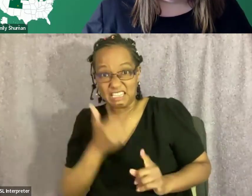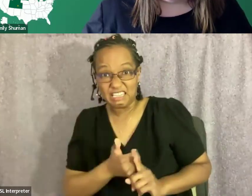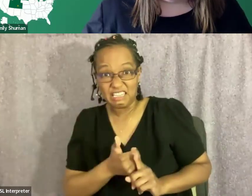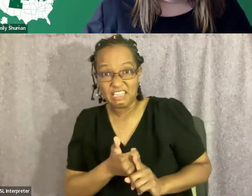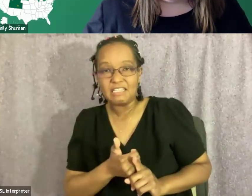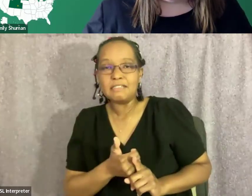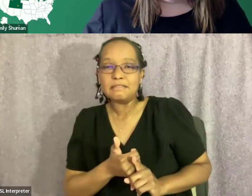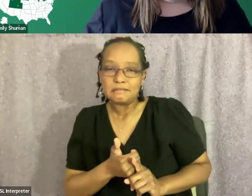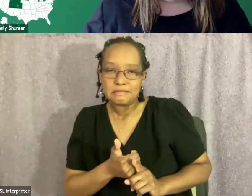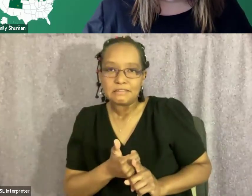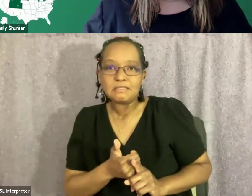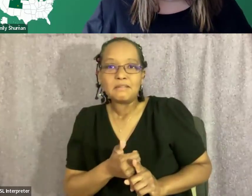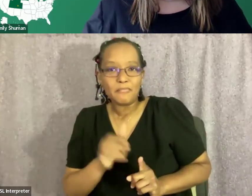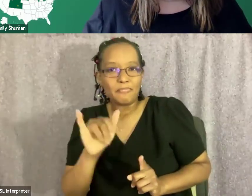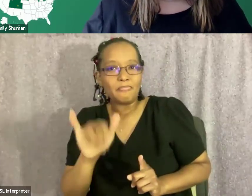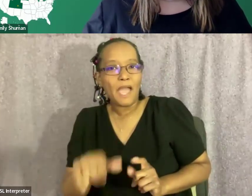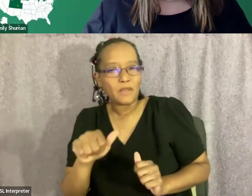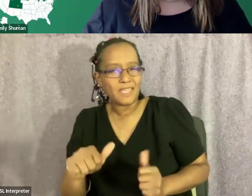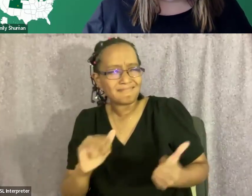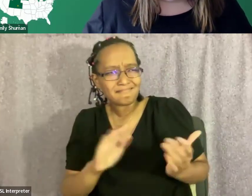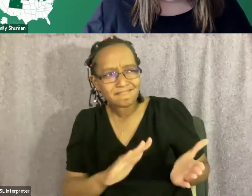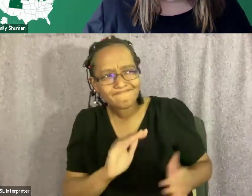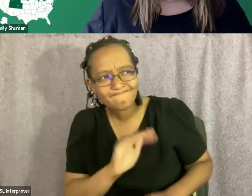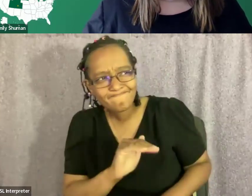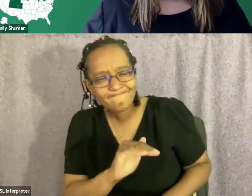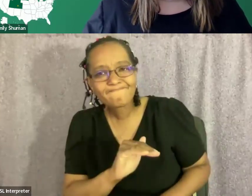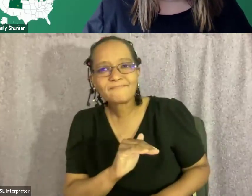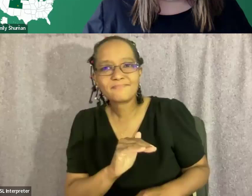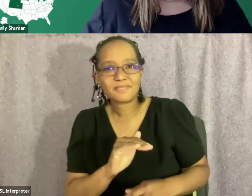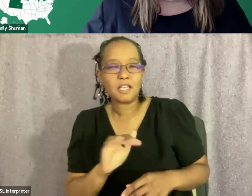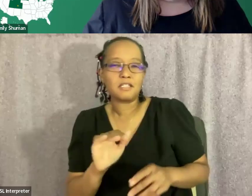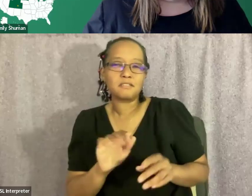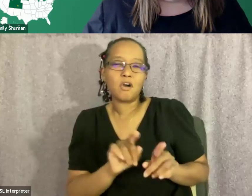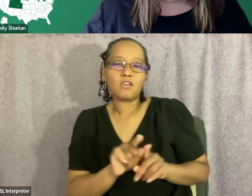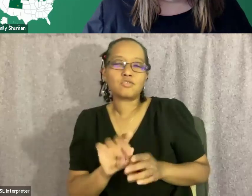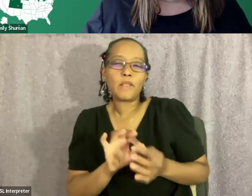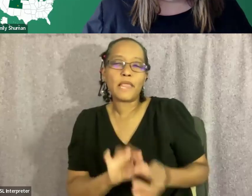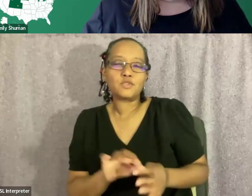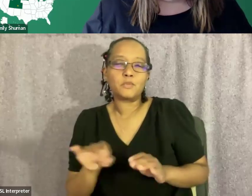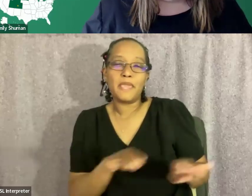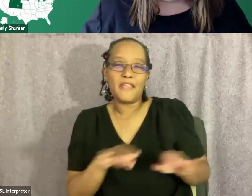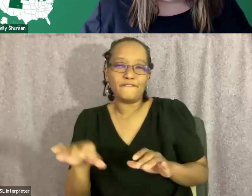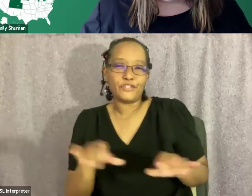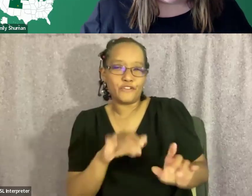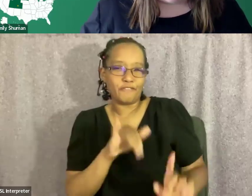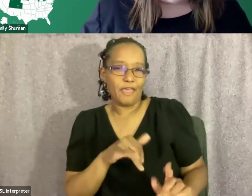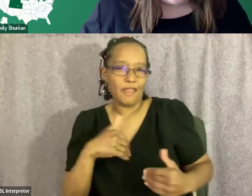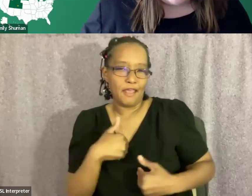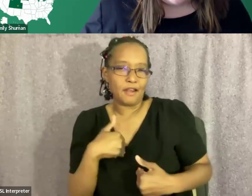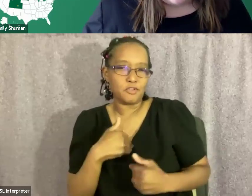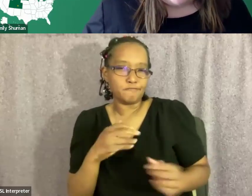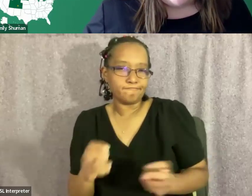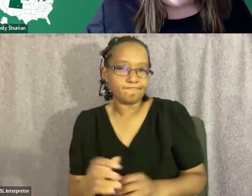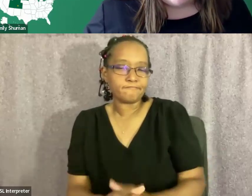that's certainly something that can be addressed along with behavior issues. Great.